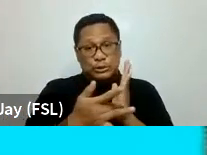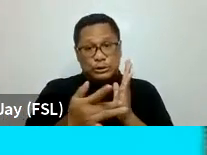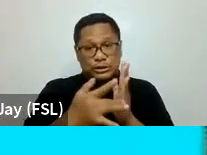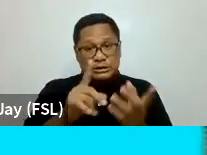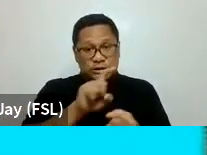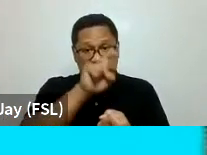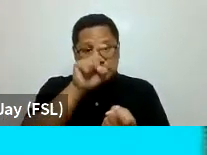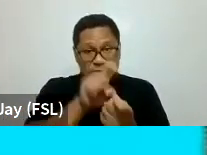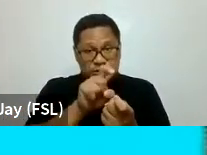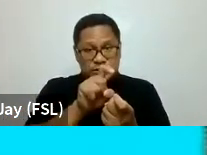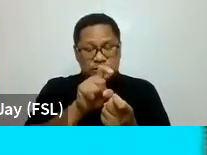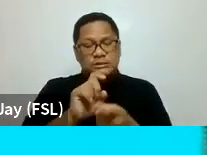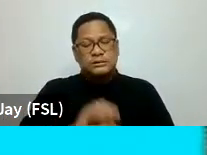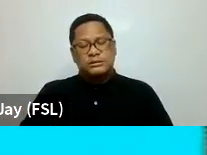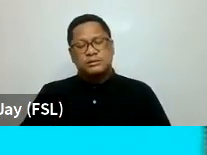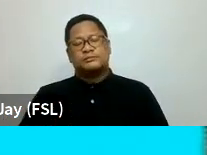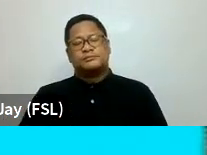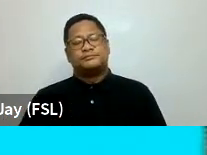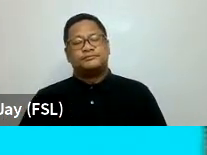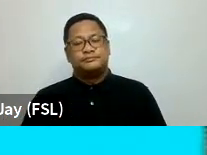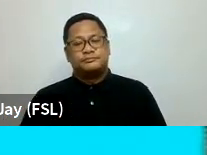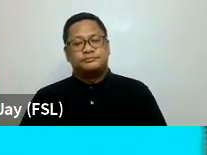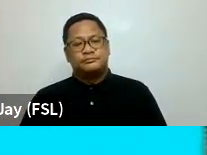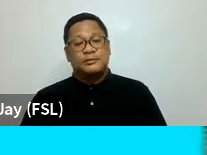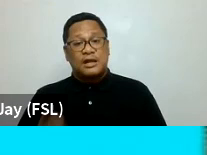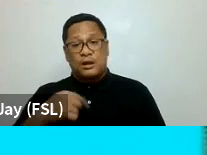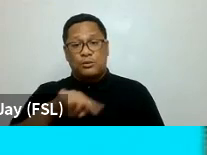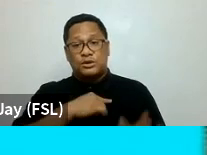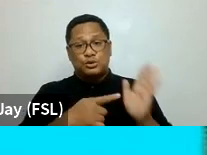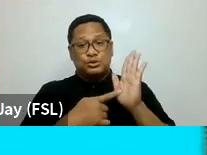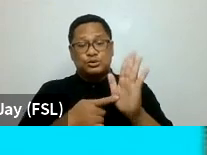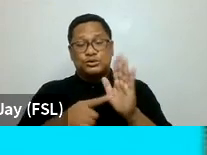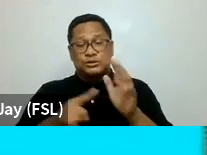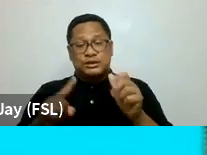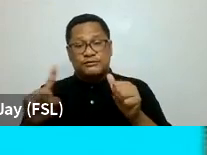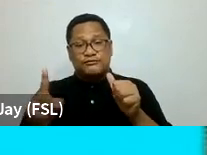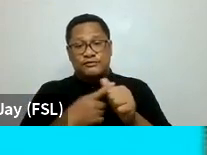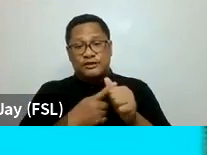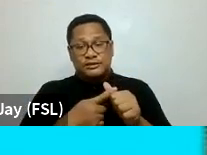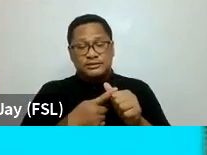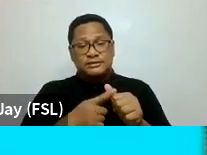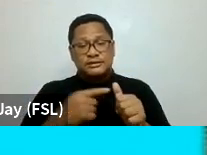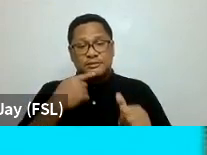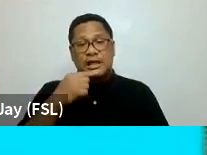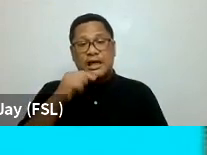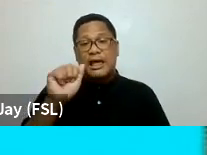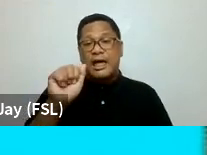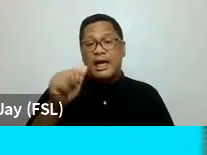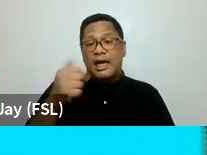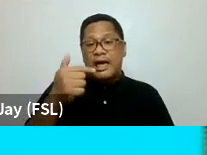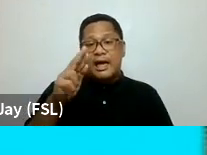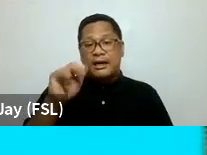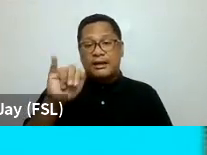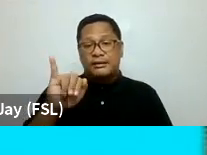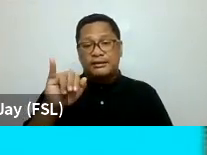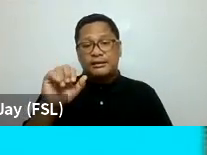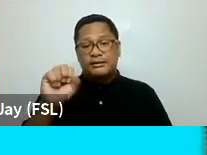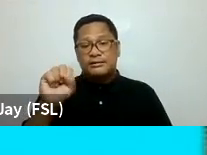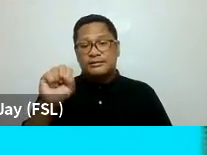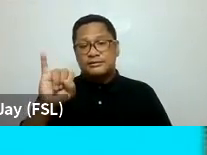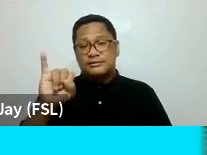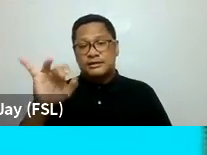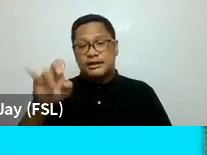particular. Yeah. So these are our shows. The first clip is yung Agri-7. Agri-7 is yung